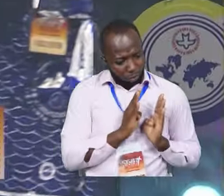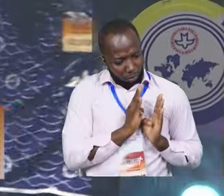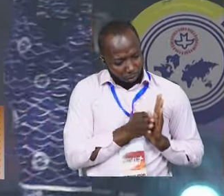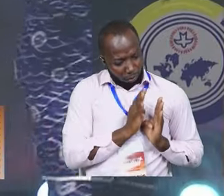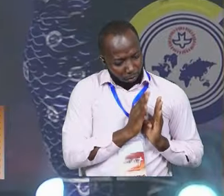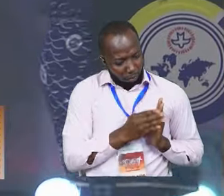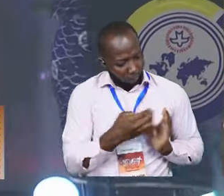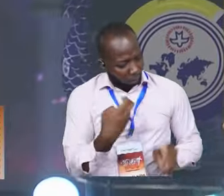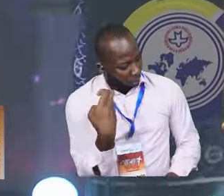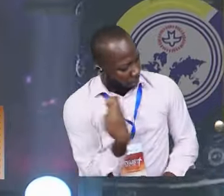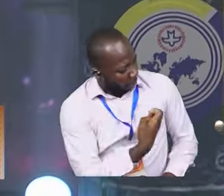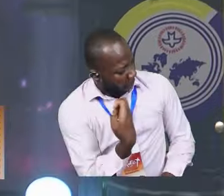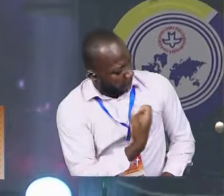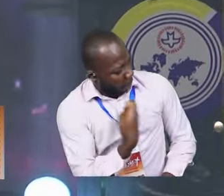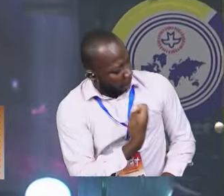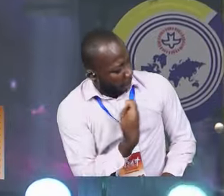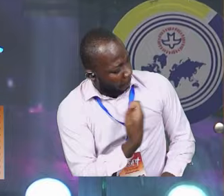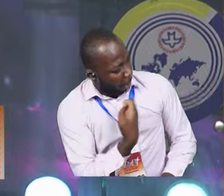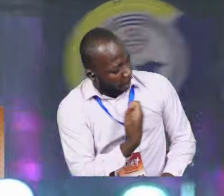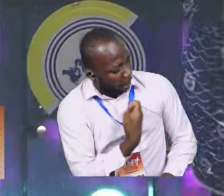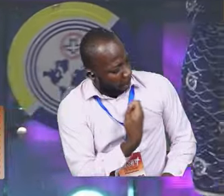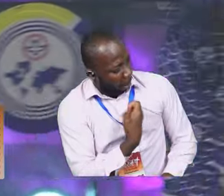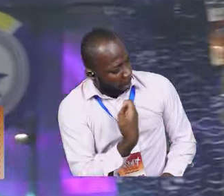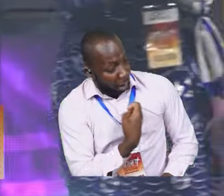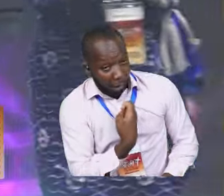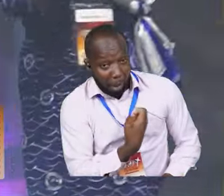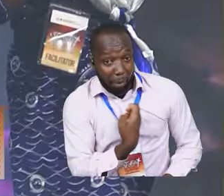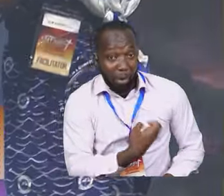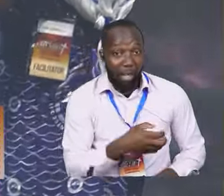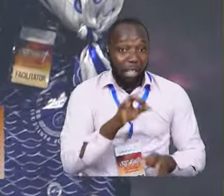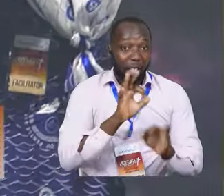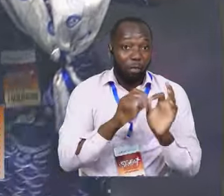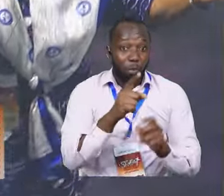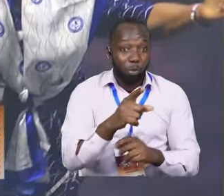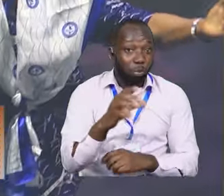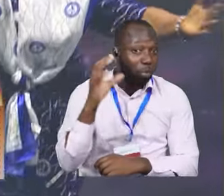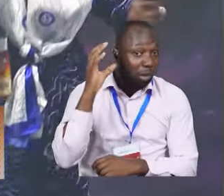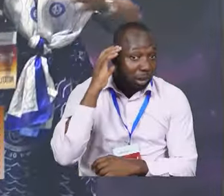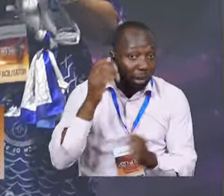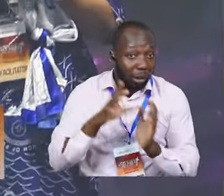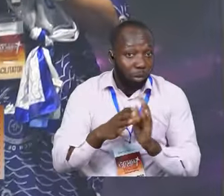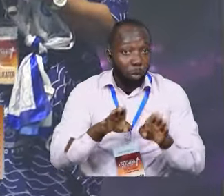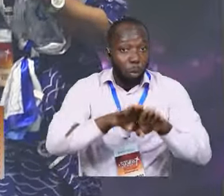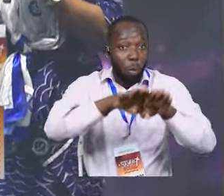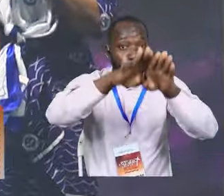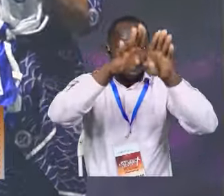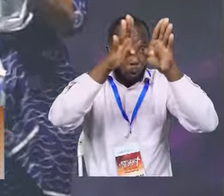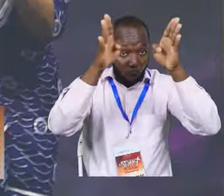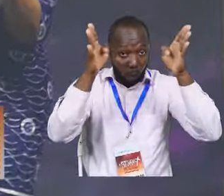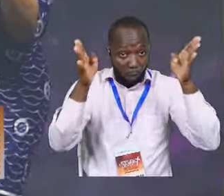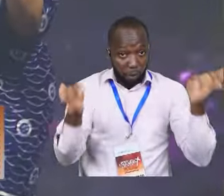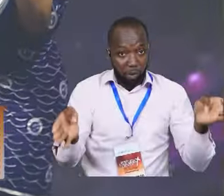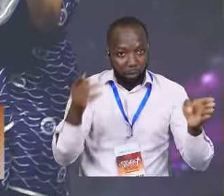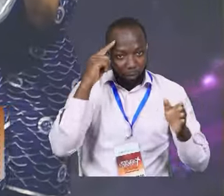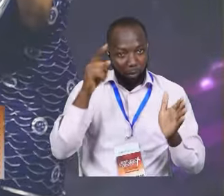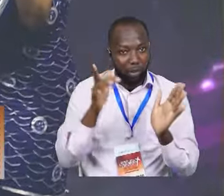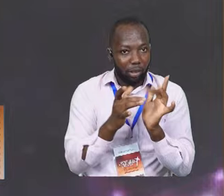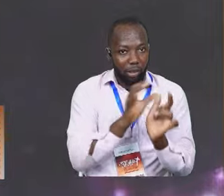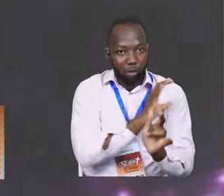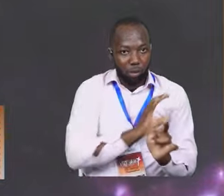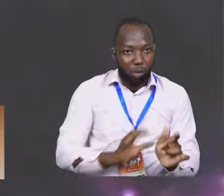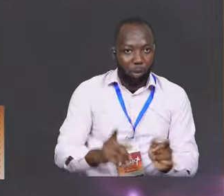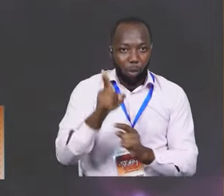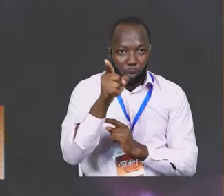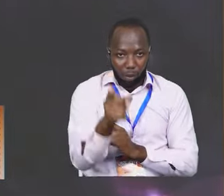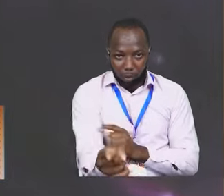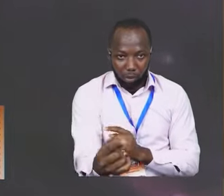back of your house, knocking at the door. If you open for Jesus,